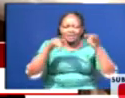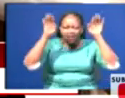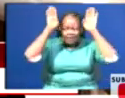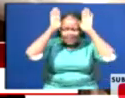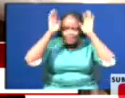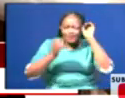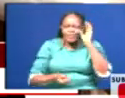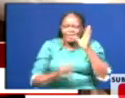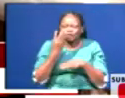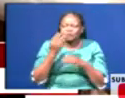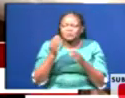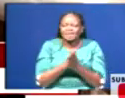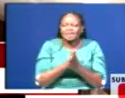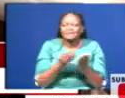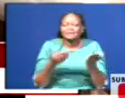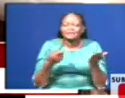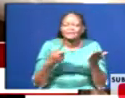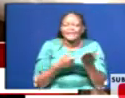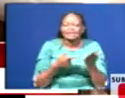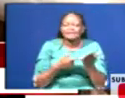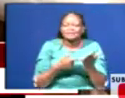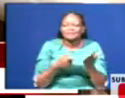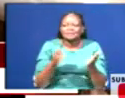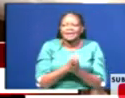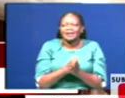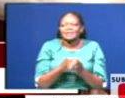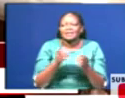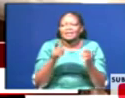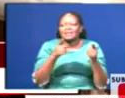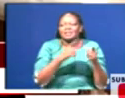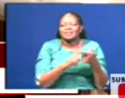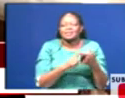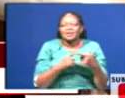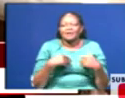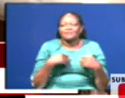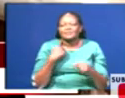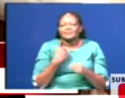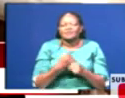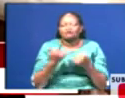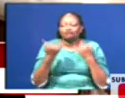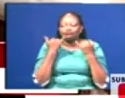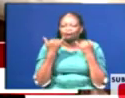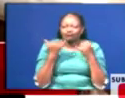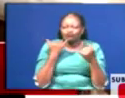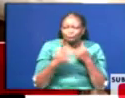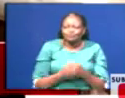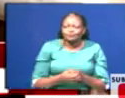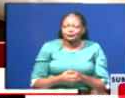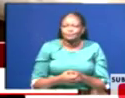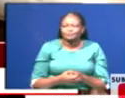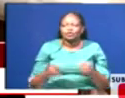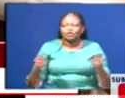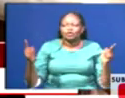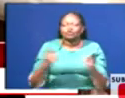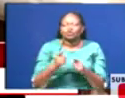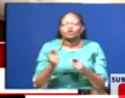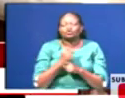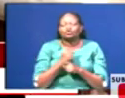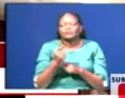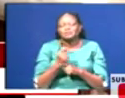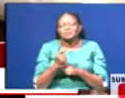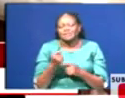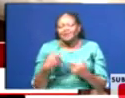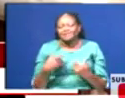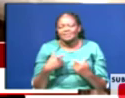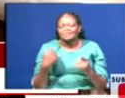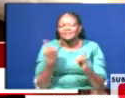ICT. Na bado nimefanya mambo ya telephone receiver, those short courses. I have ni